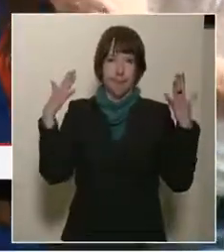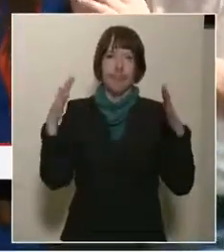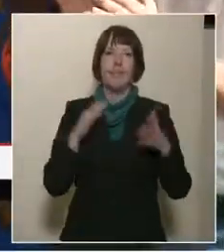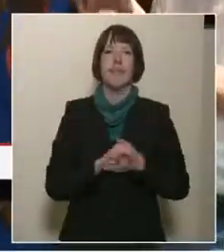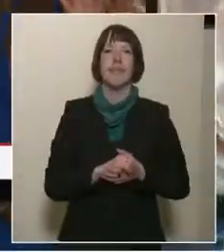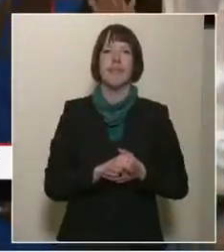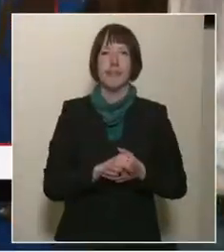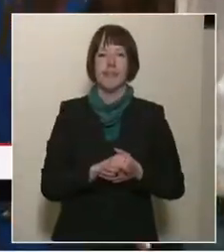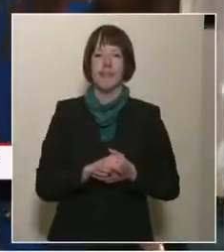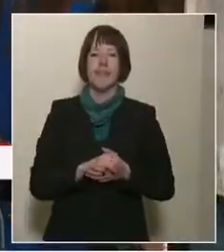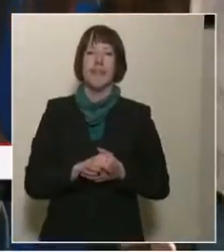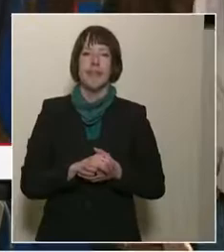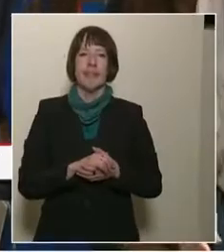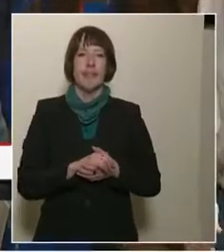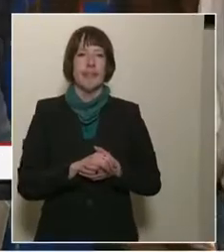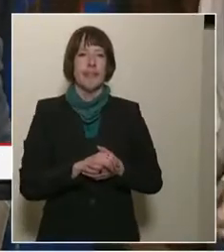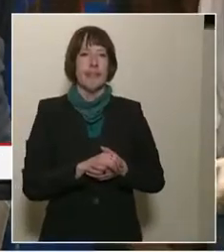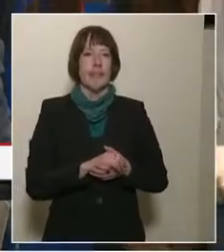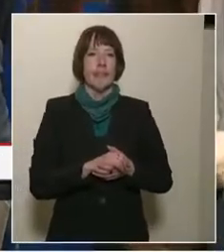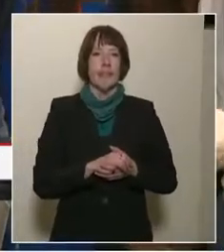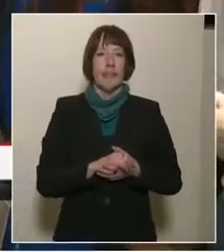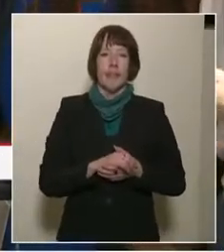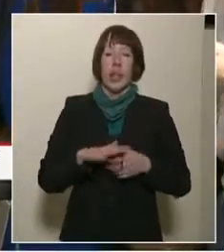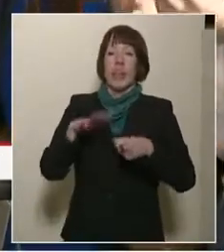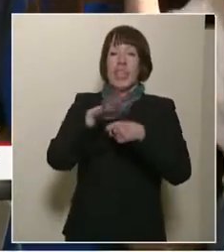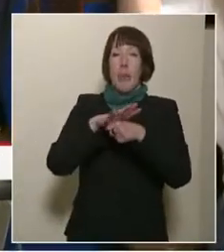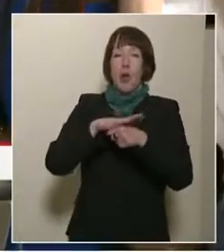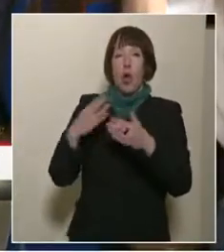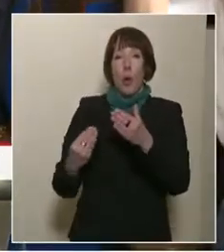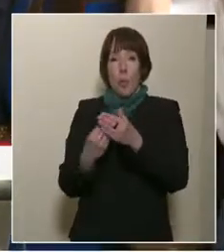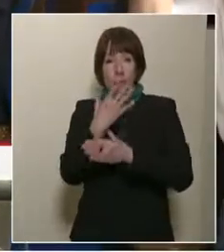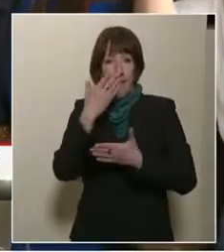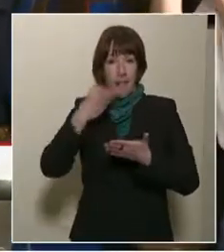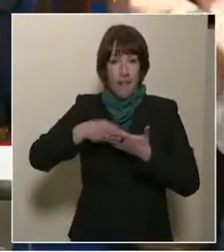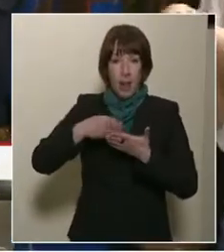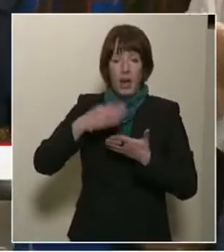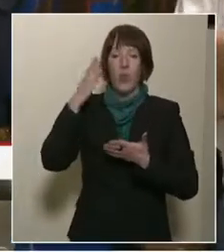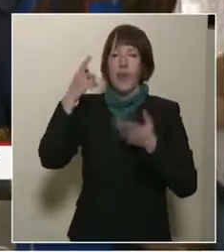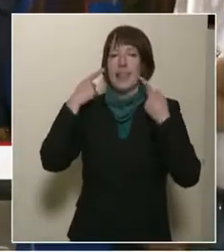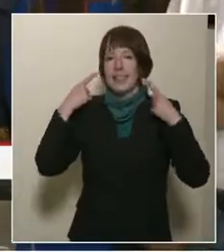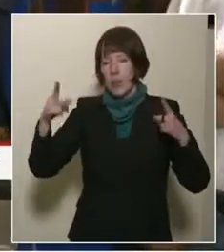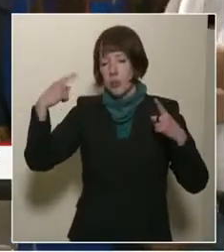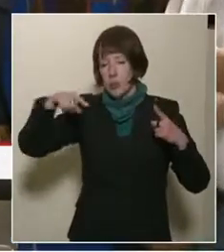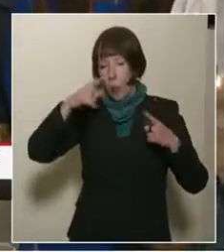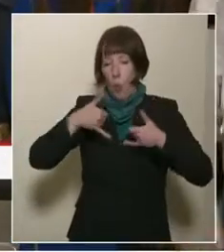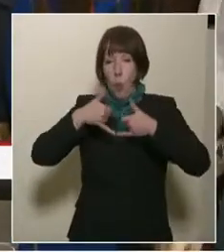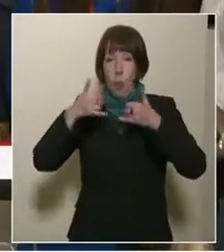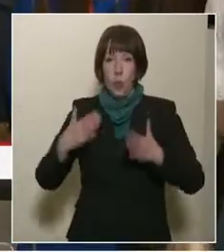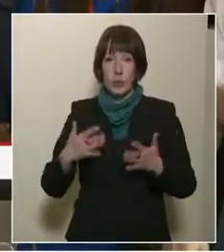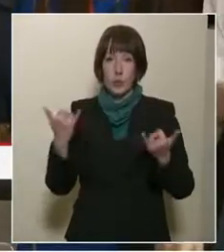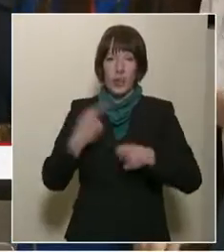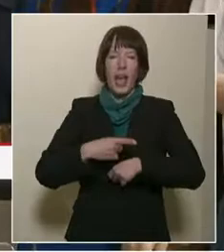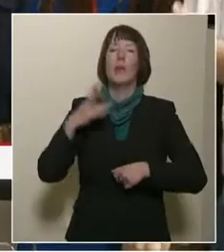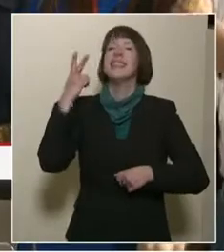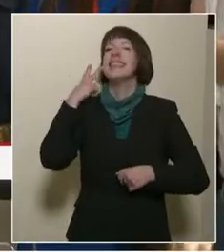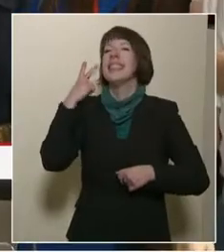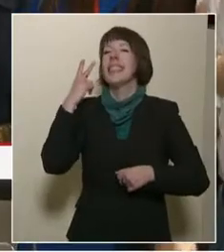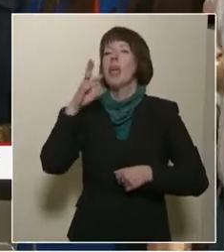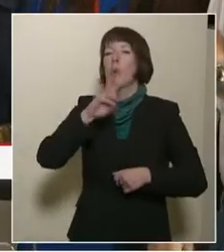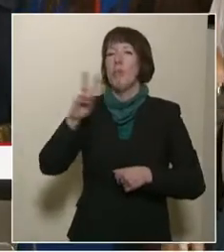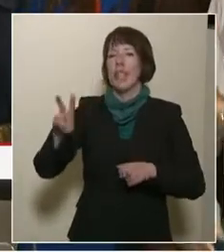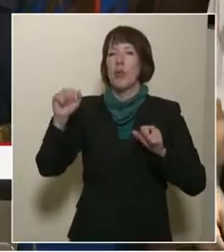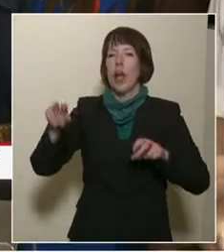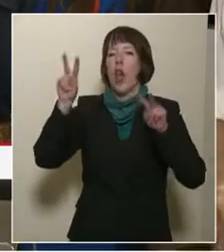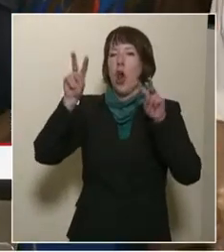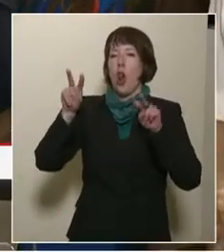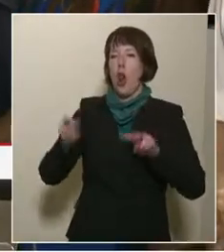for putting that together. Neighborhood Prosperity Fund, also, we're going to announce those awardees today. They're going to be on our website. We're really excited about